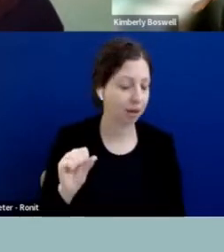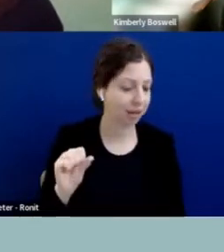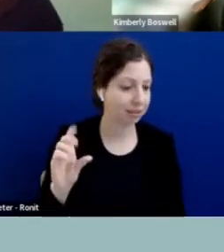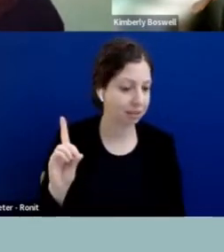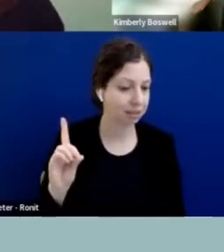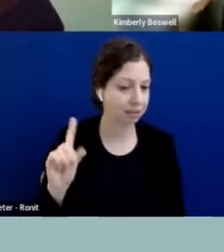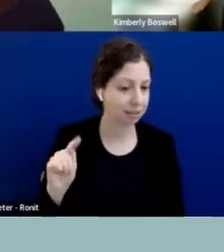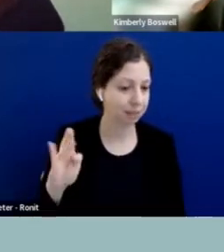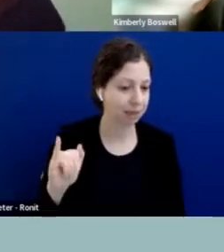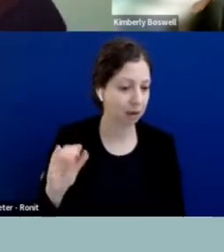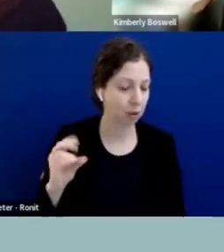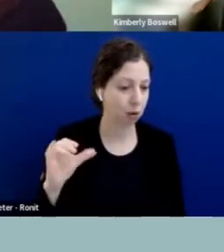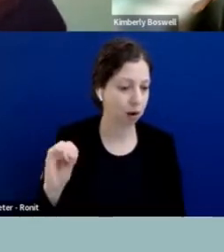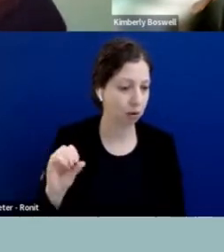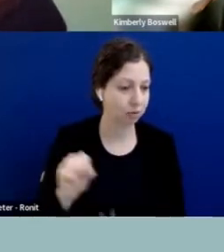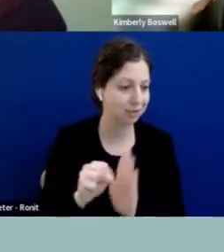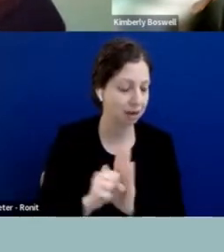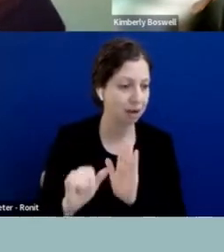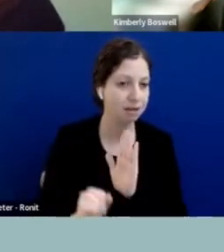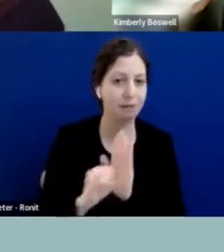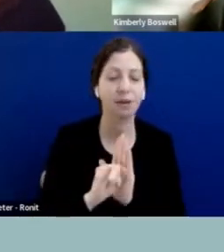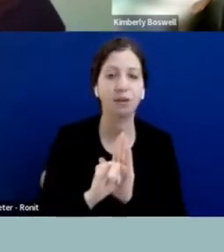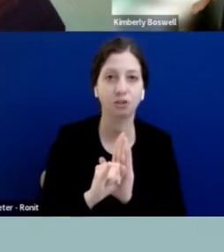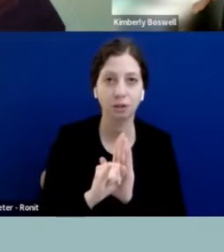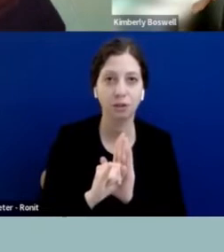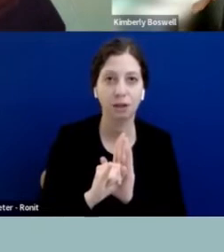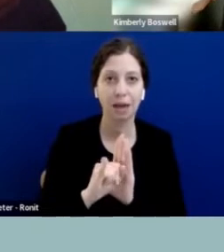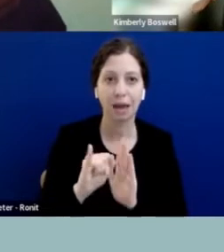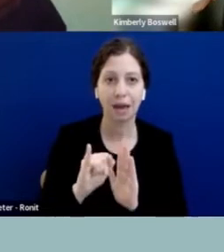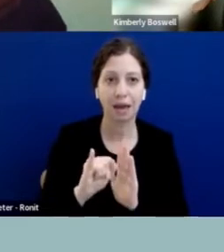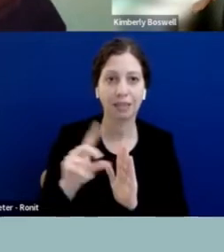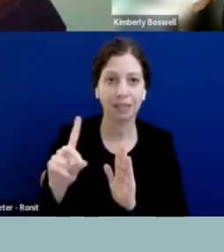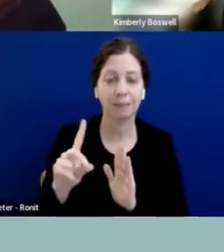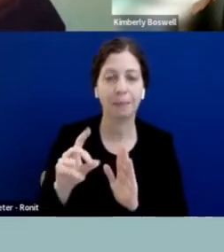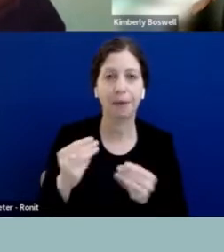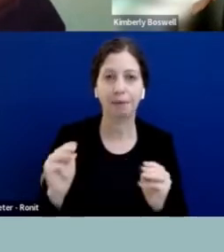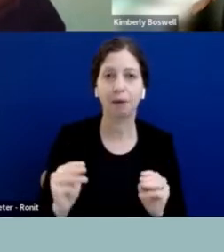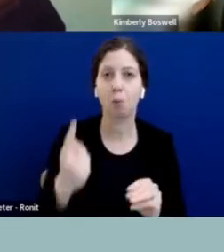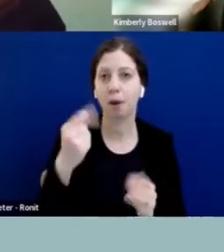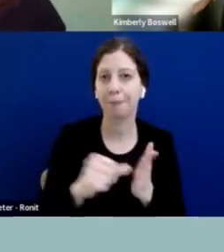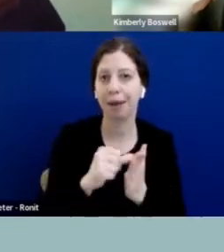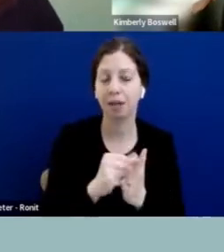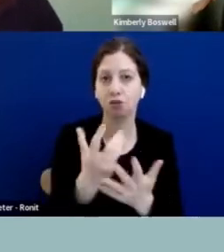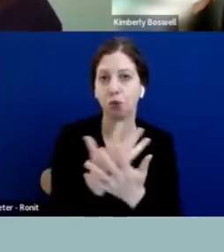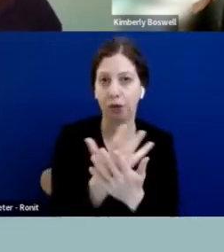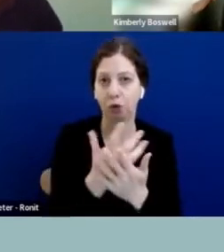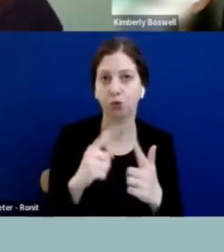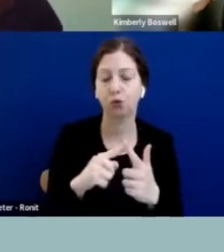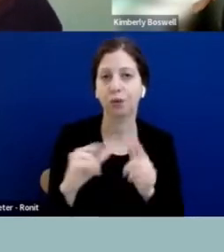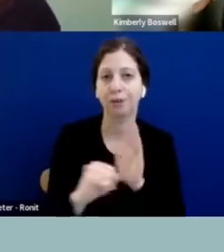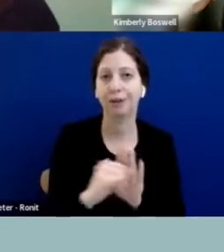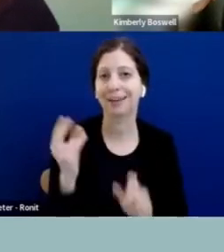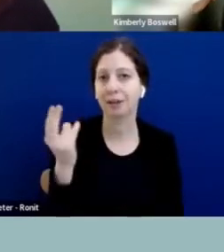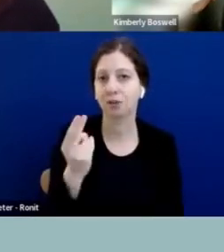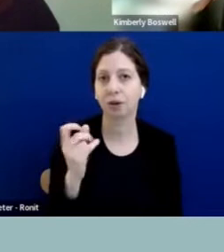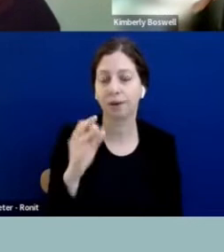Ohio State Identification ID method, and it is a one-page screener to identify a history